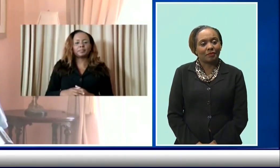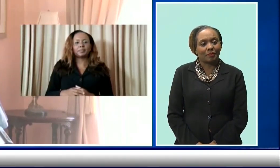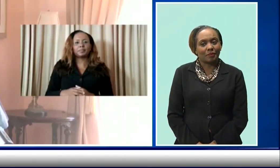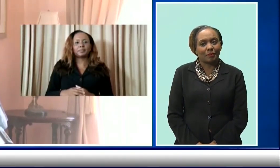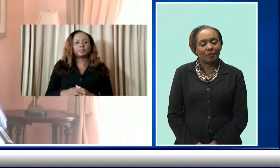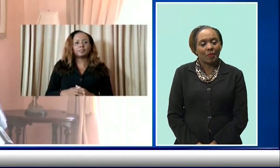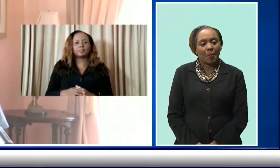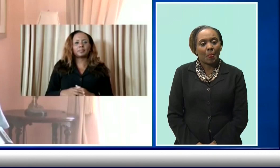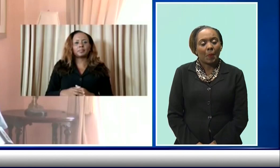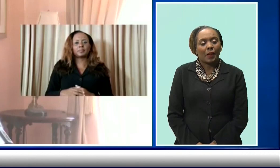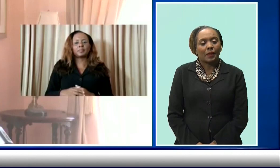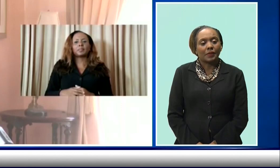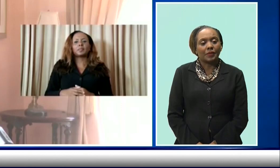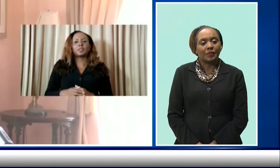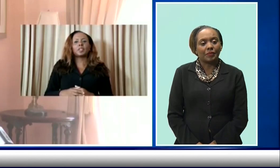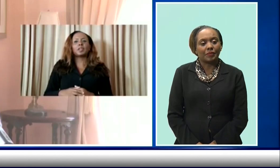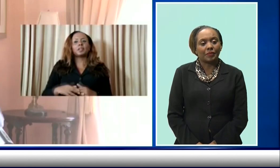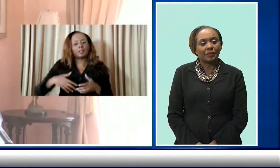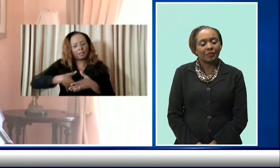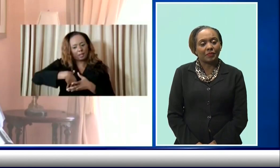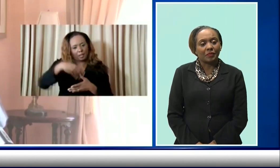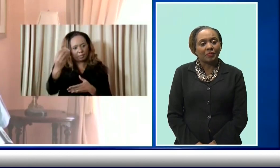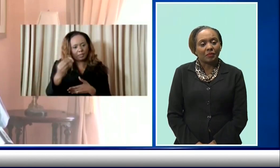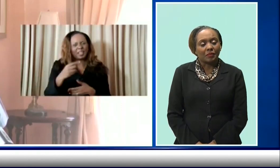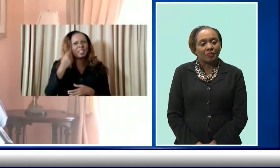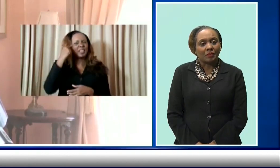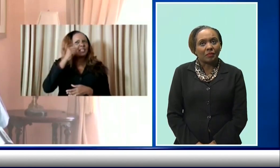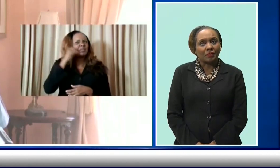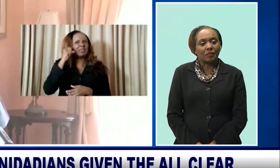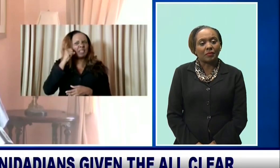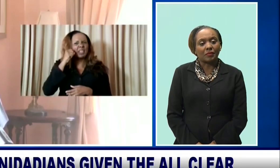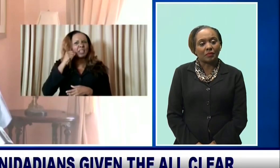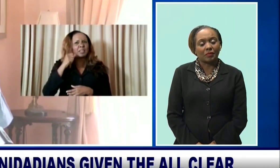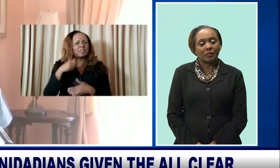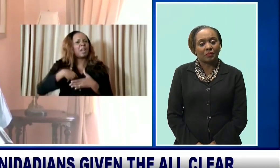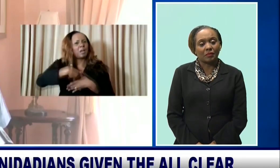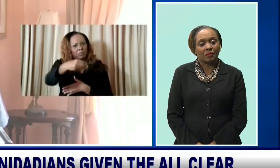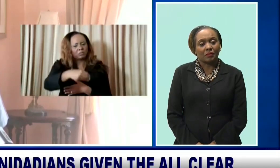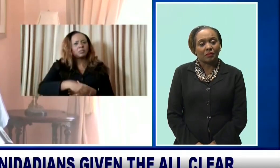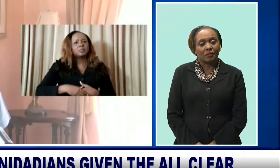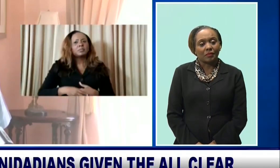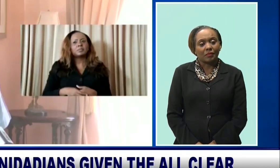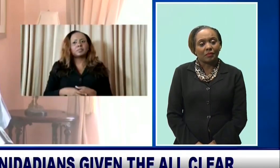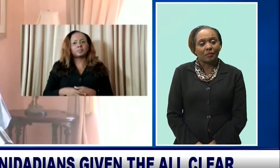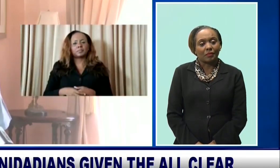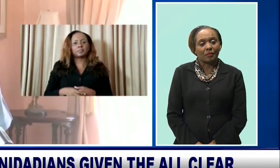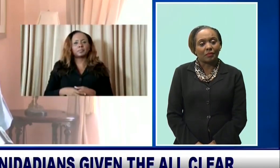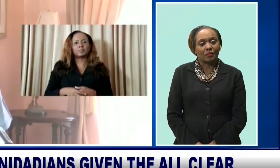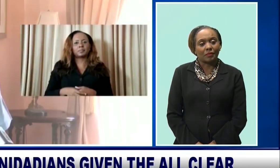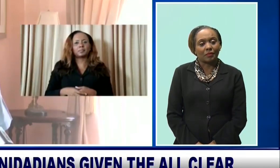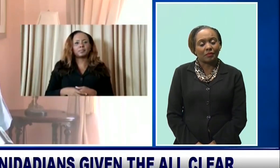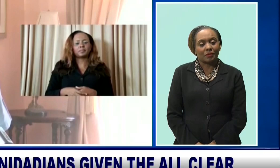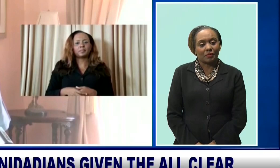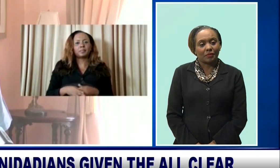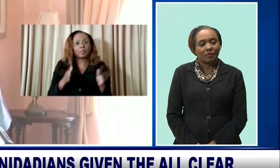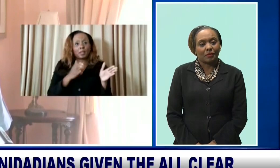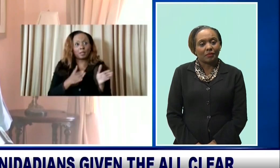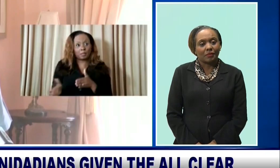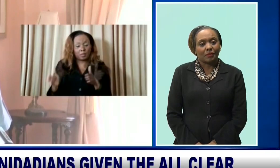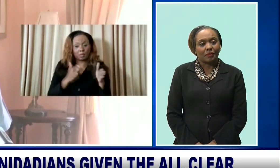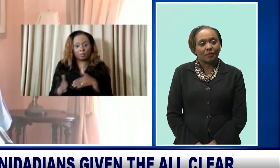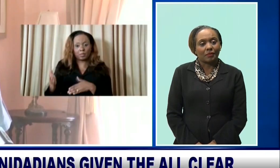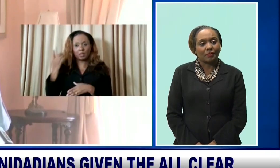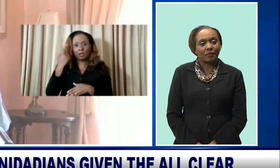been discharged from quarantine as of, I believe, yesterday. I understand that some arrangements are being made for